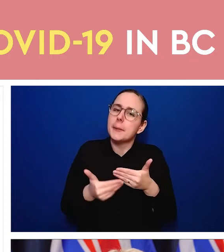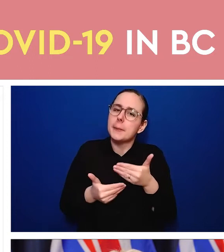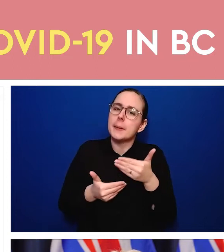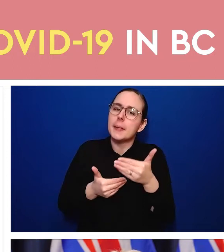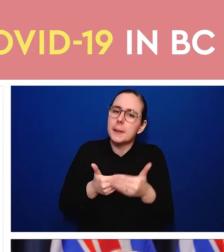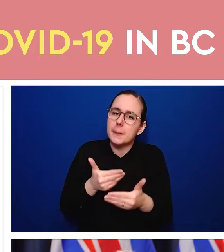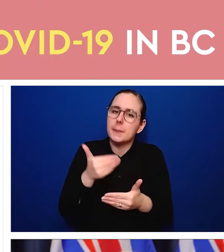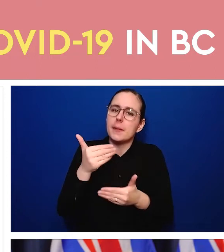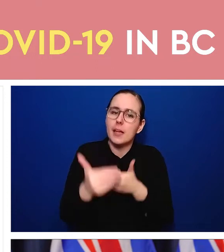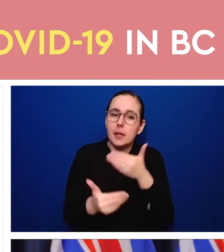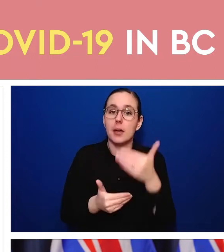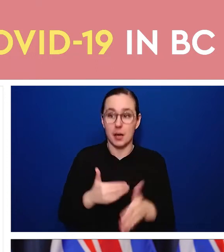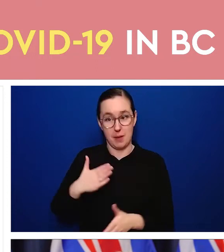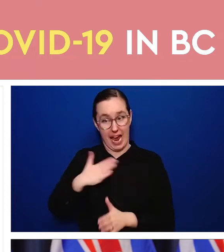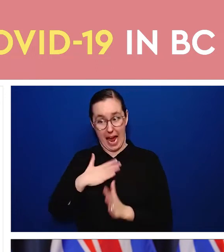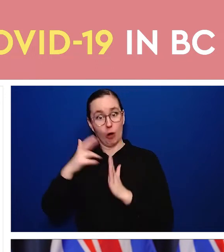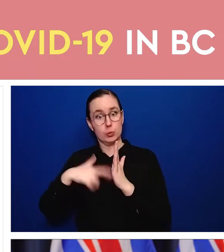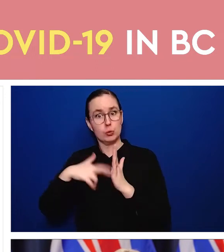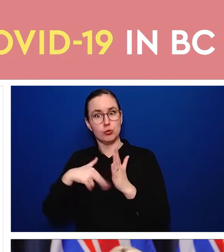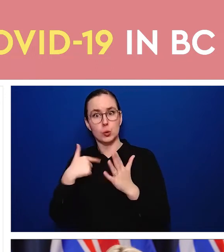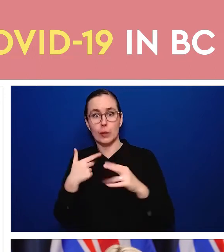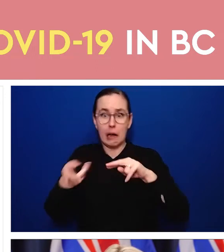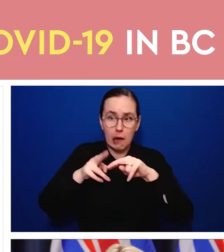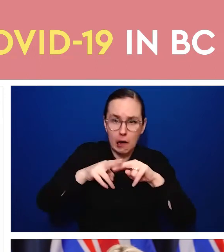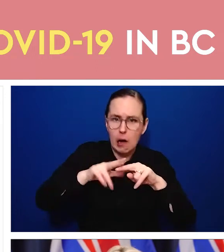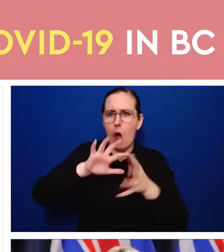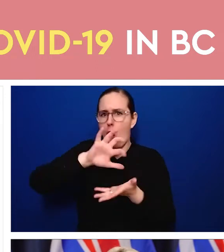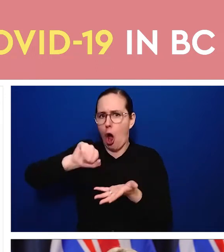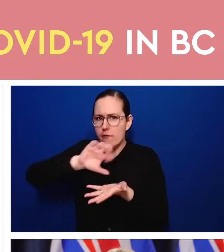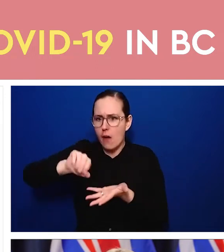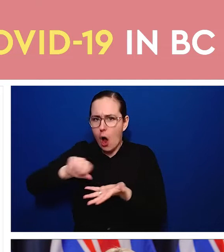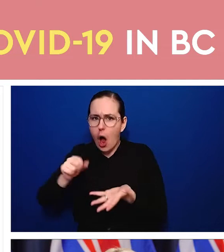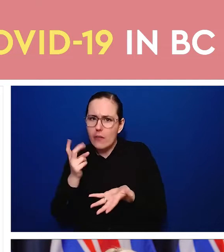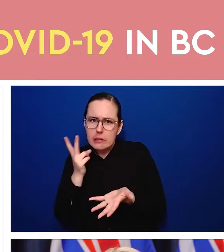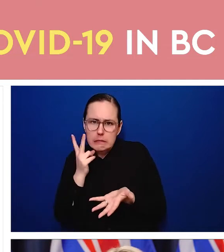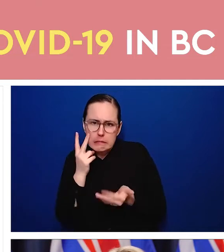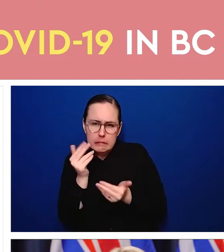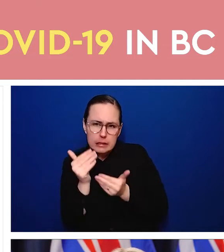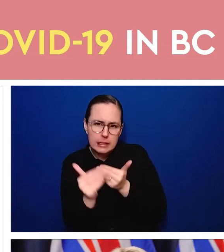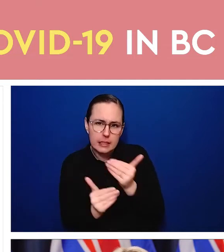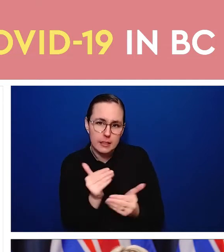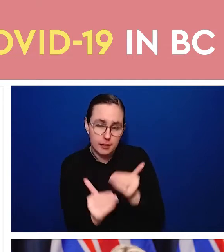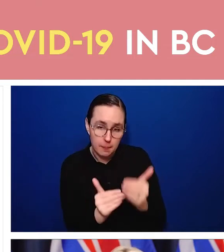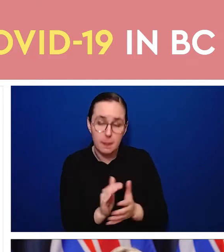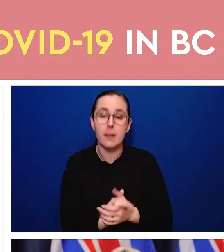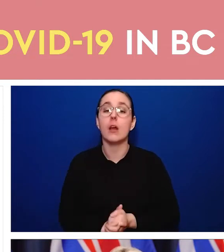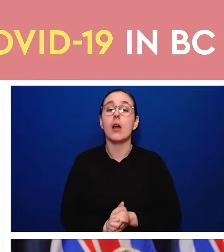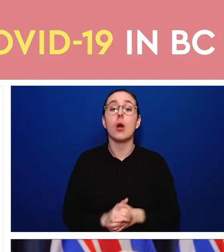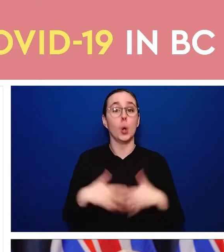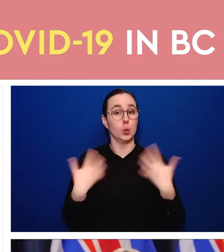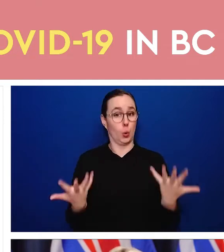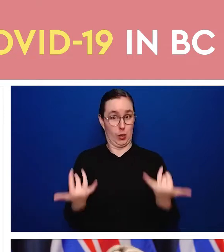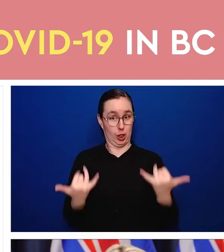years. So really, while we are able to announce these changes today, it's very important that we continue to follow